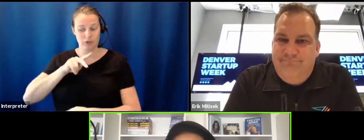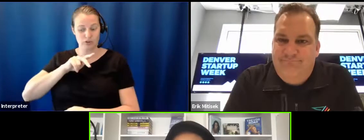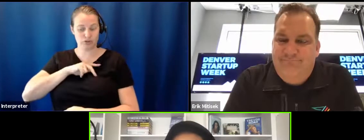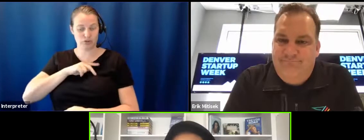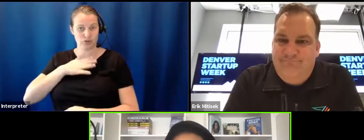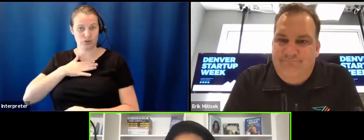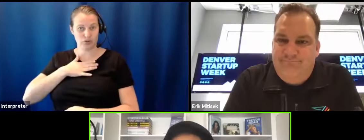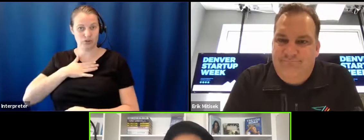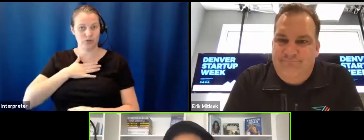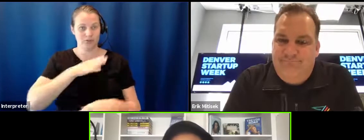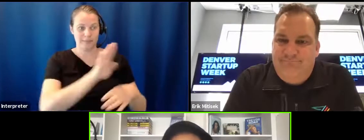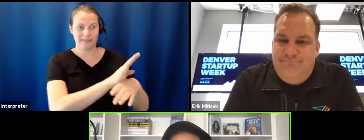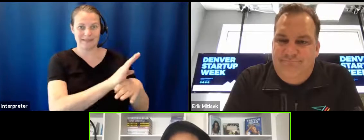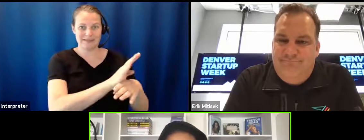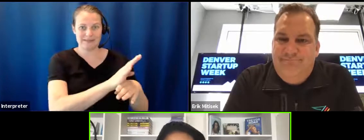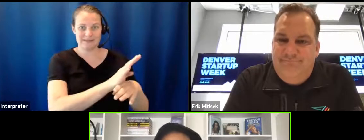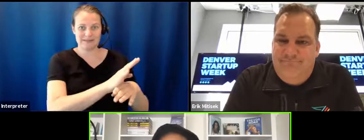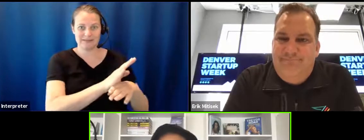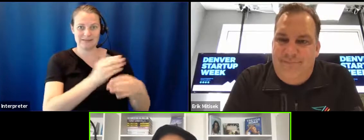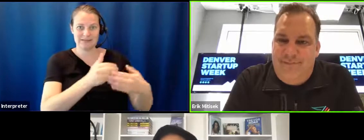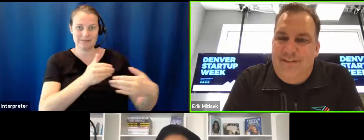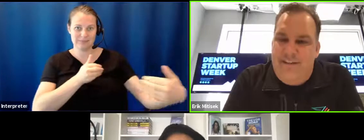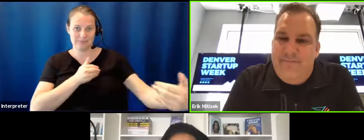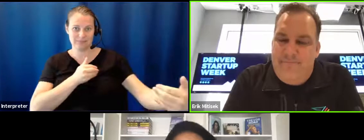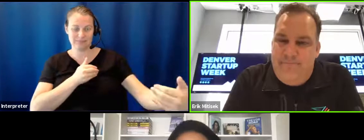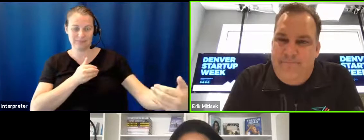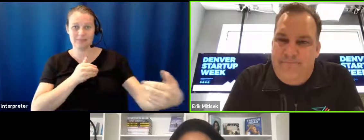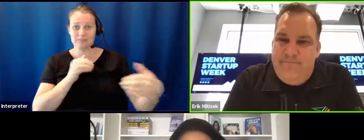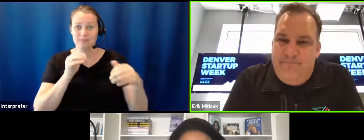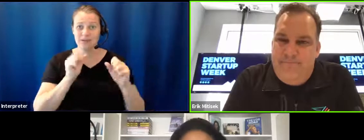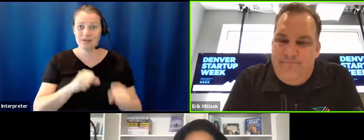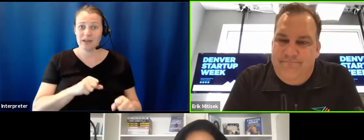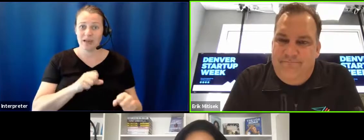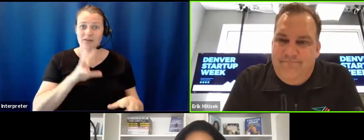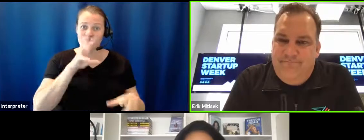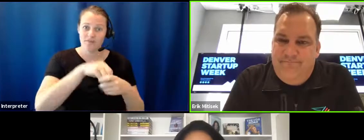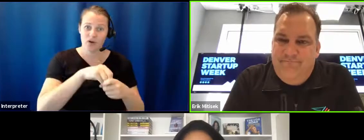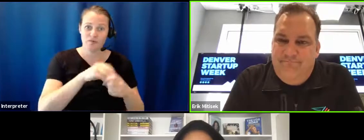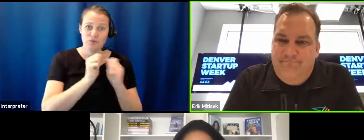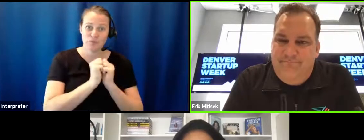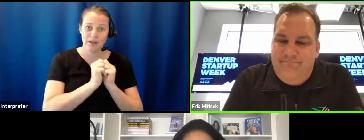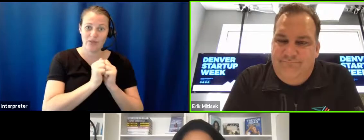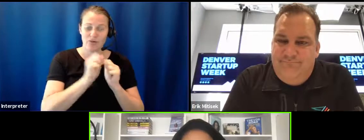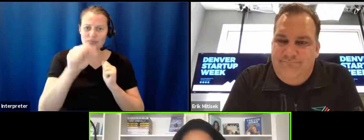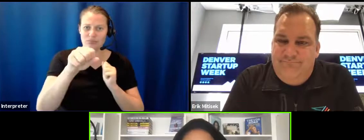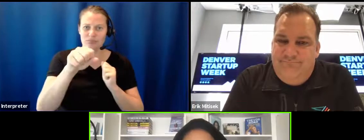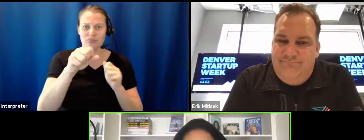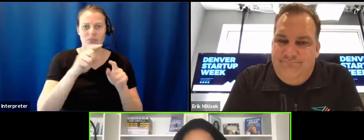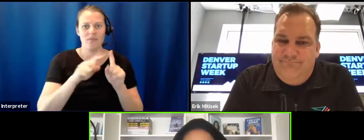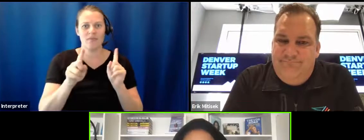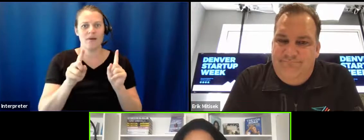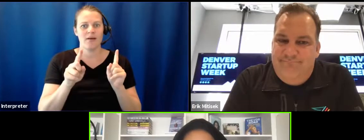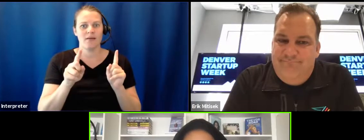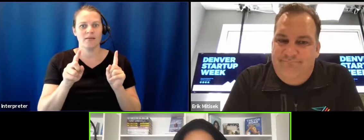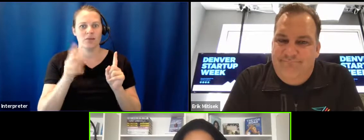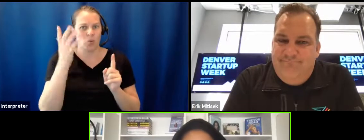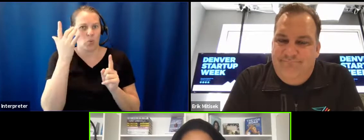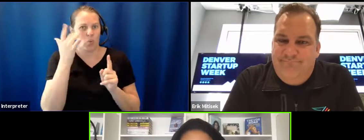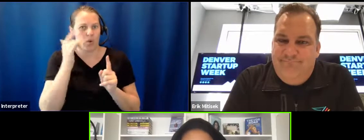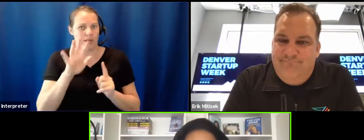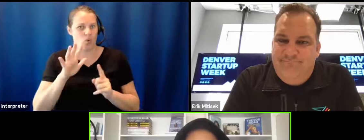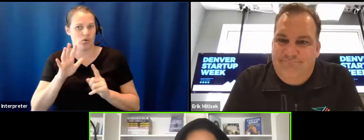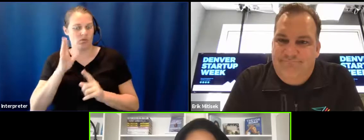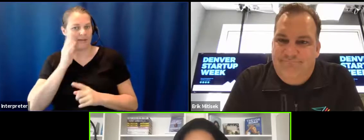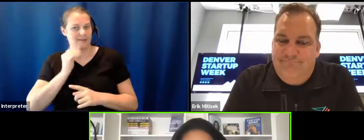personal can seep into your thesis for sure. But, like, you know, paint the picture of why your lived experience can